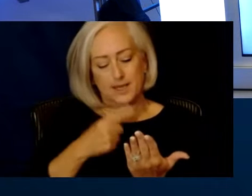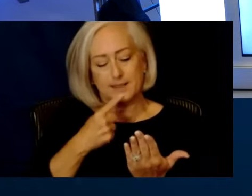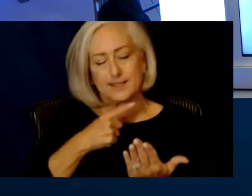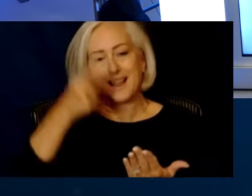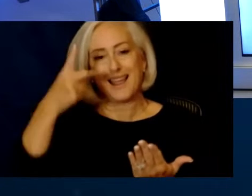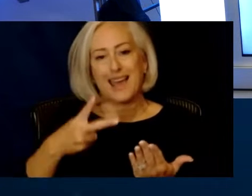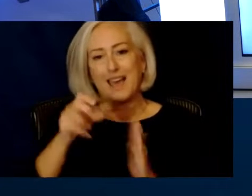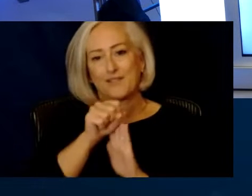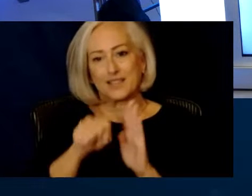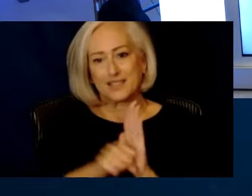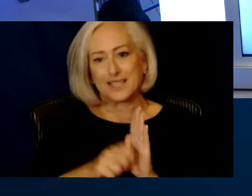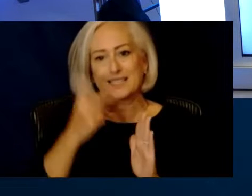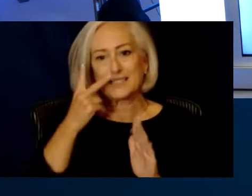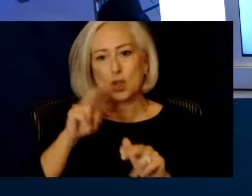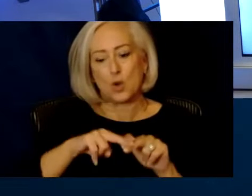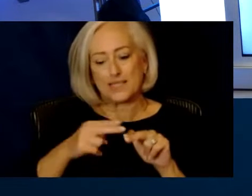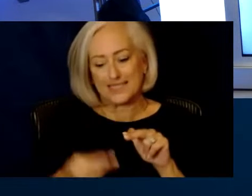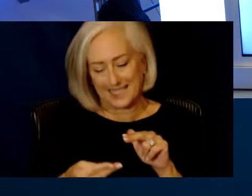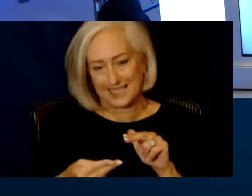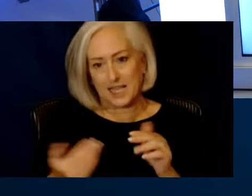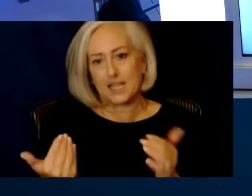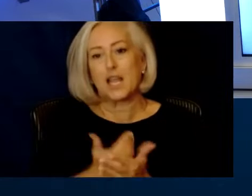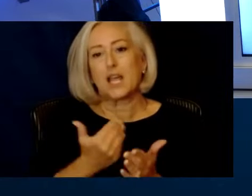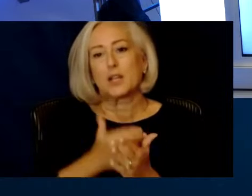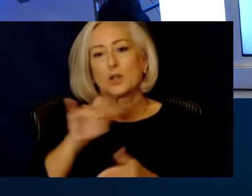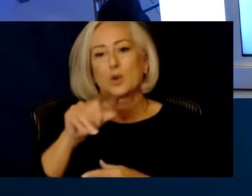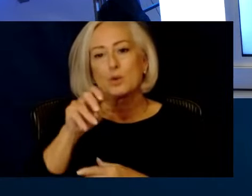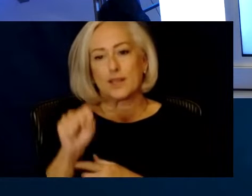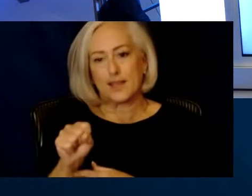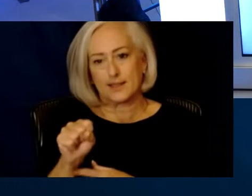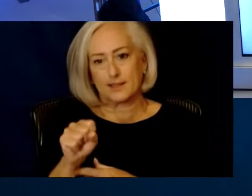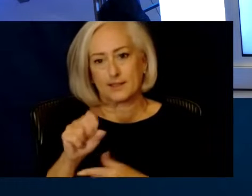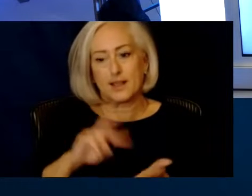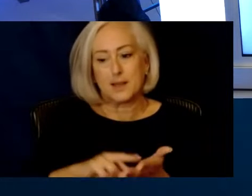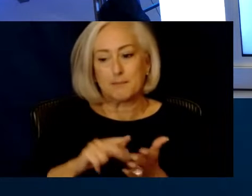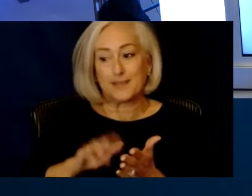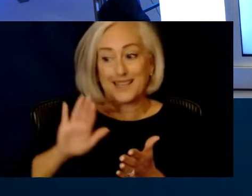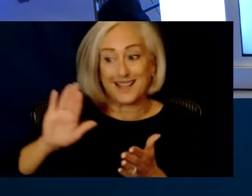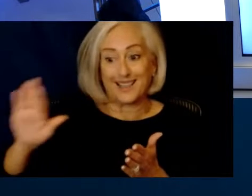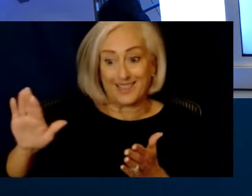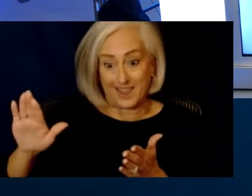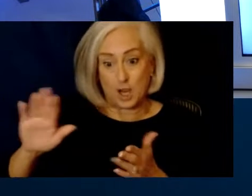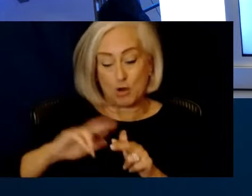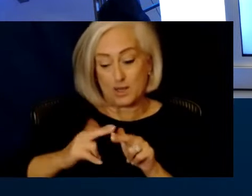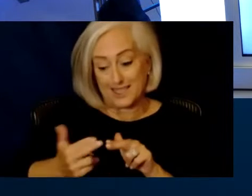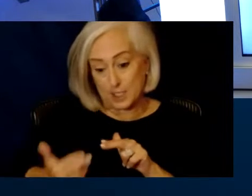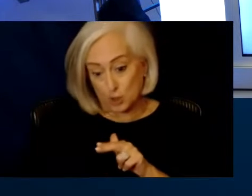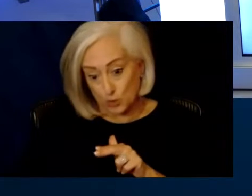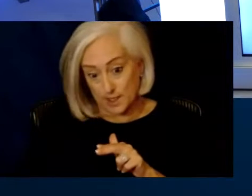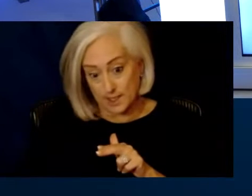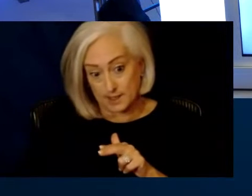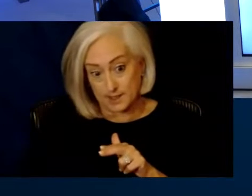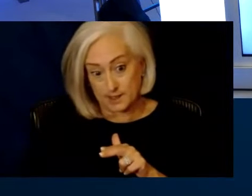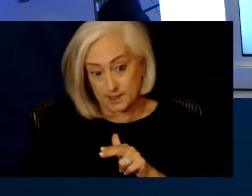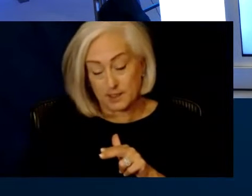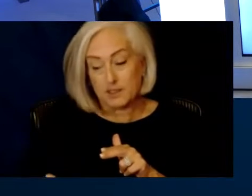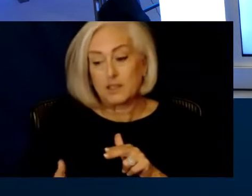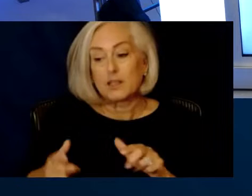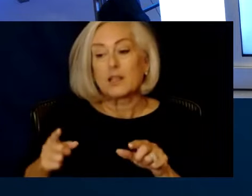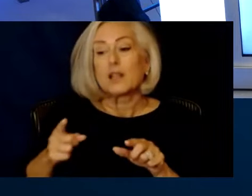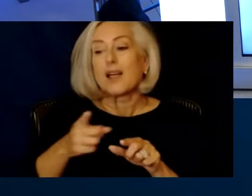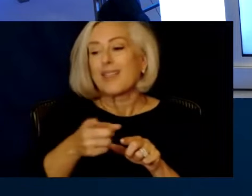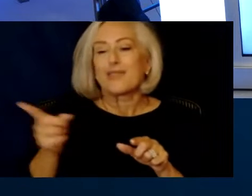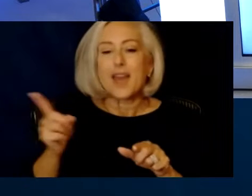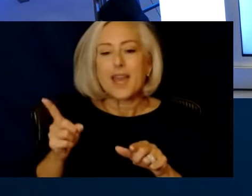seeing declines in new cases. So in terms of their curves, how far ahead of Missouri and Kansas